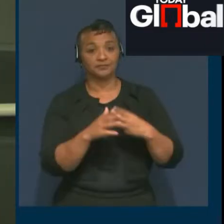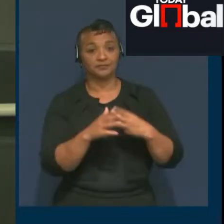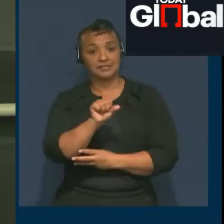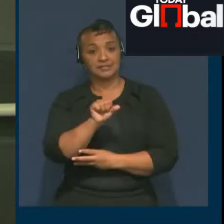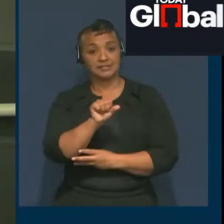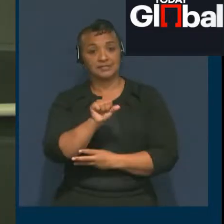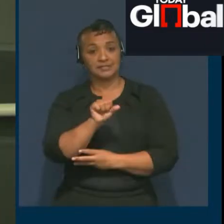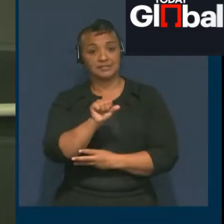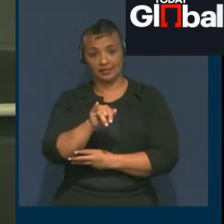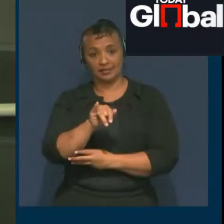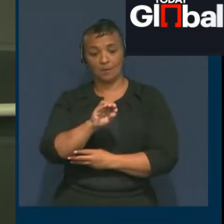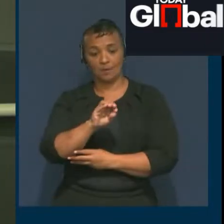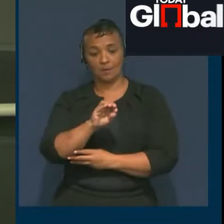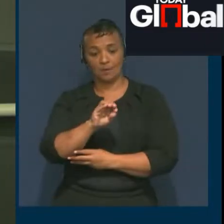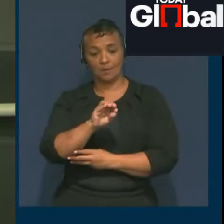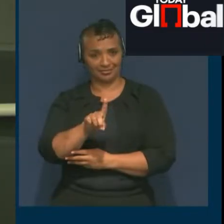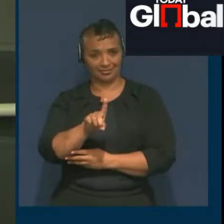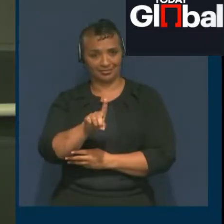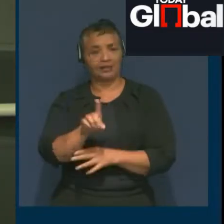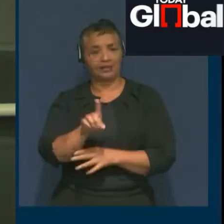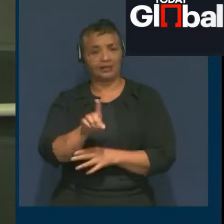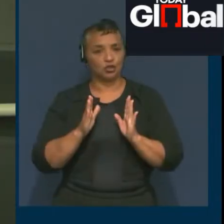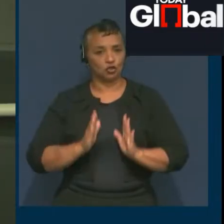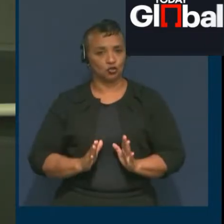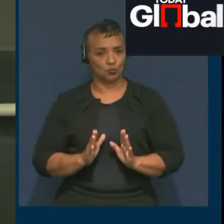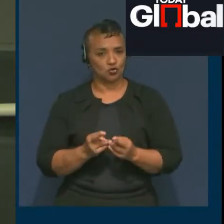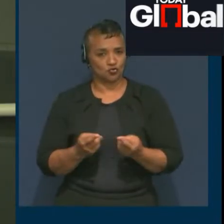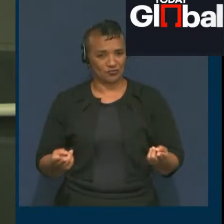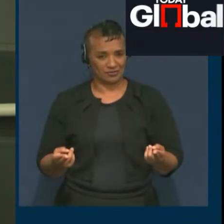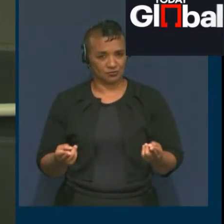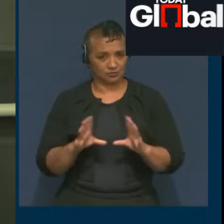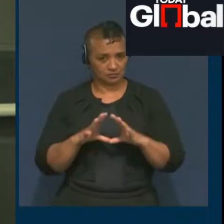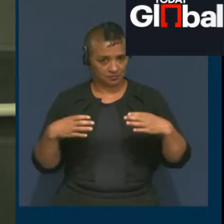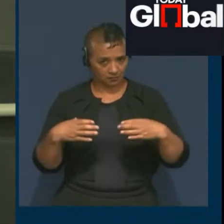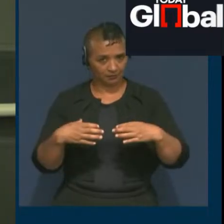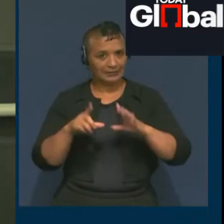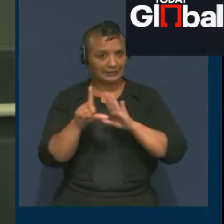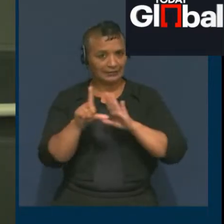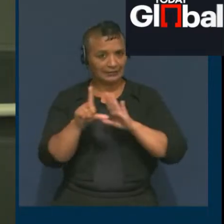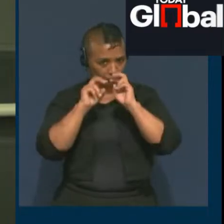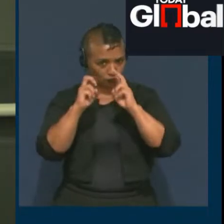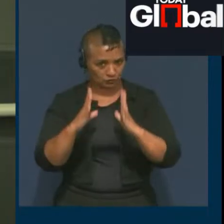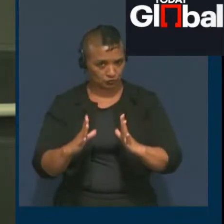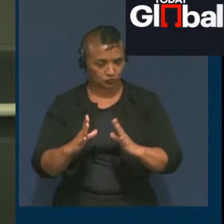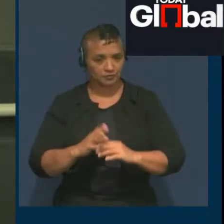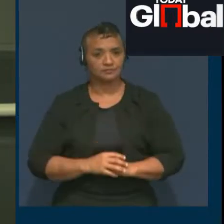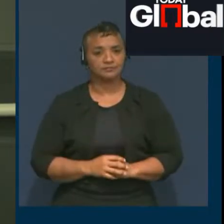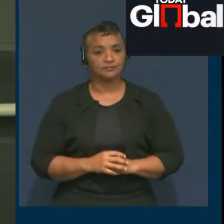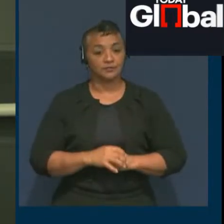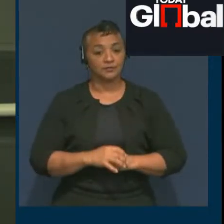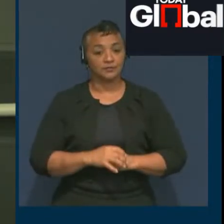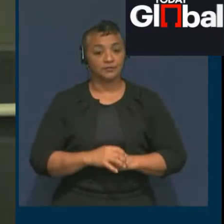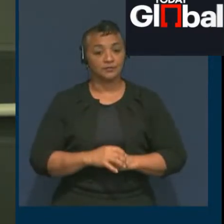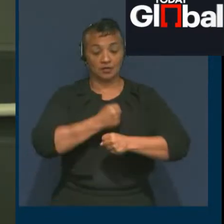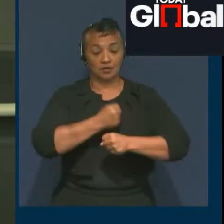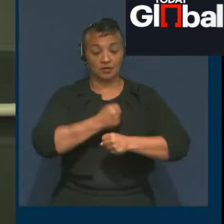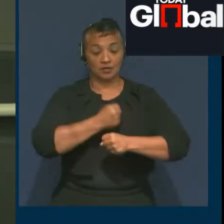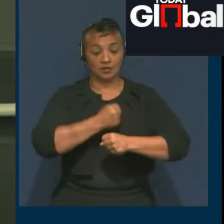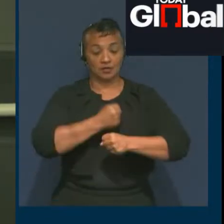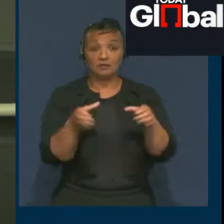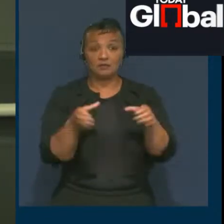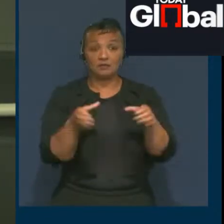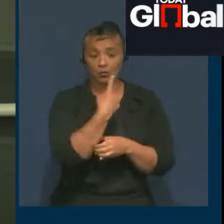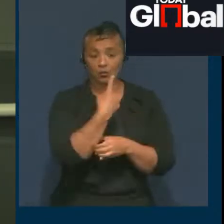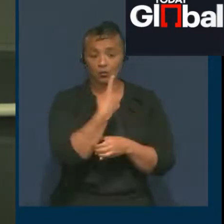A.H. Aradba, Legal Researcher. The task force for Qatar is composed